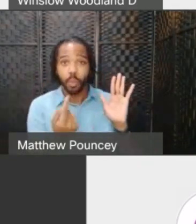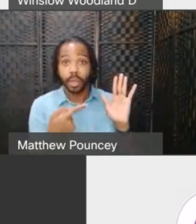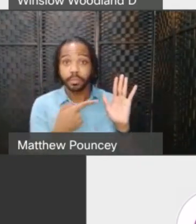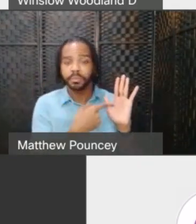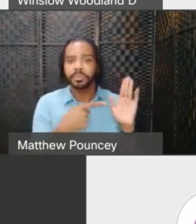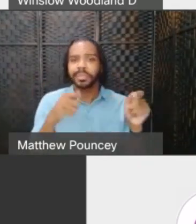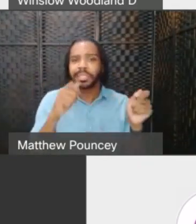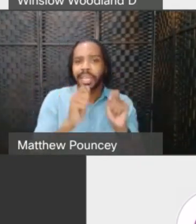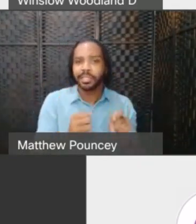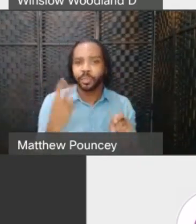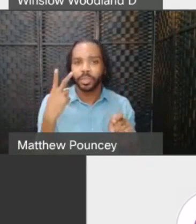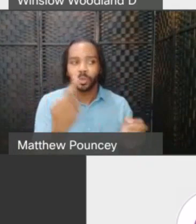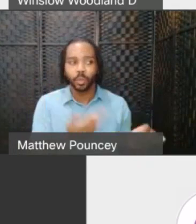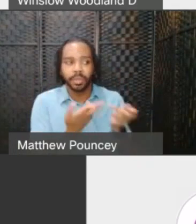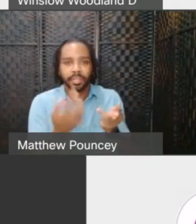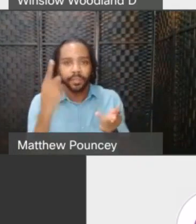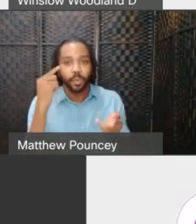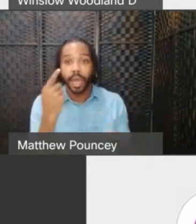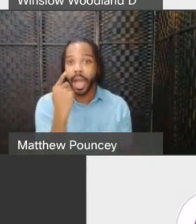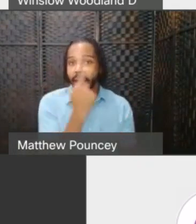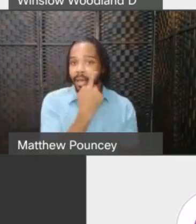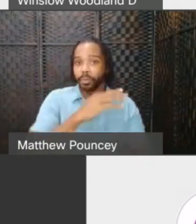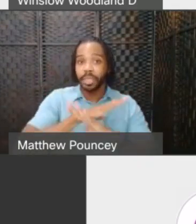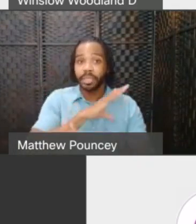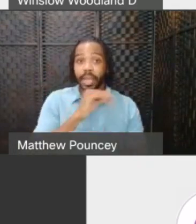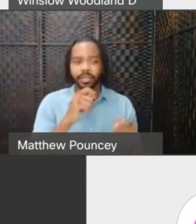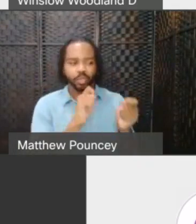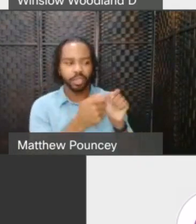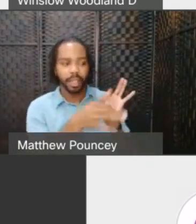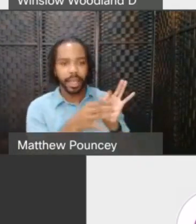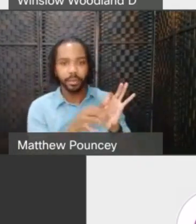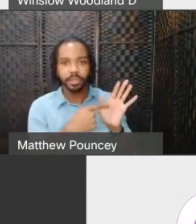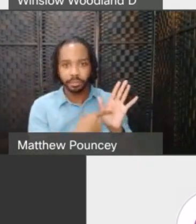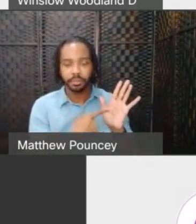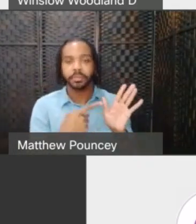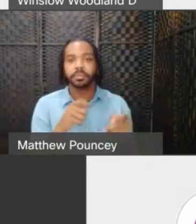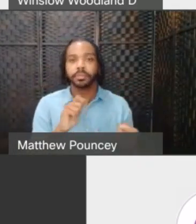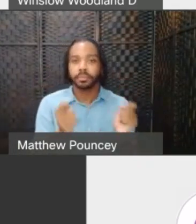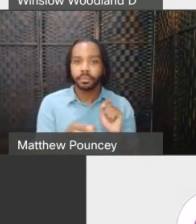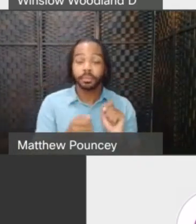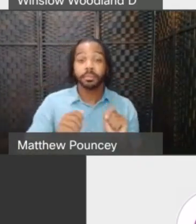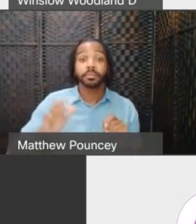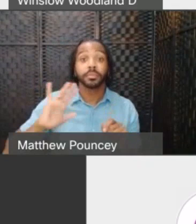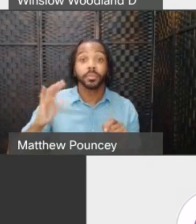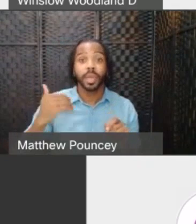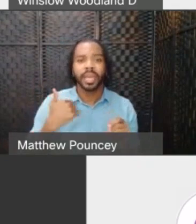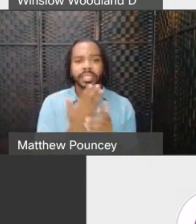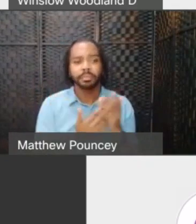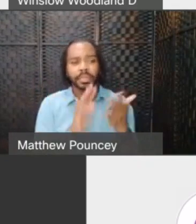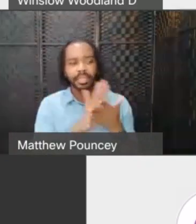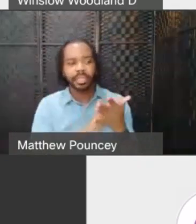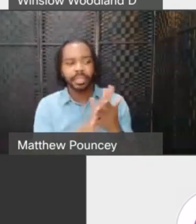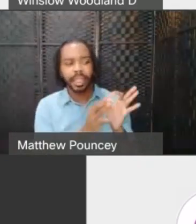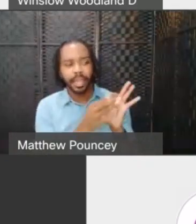changes to recommendations for eye protection and the change in language. Previously, there was some phase language that required